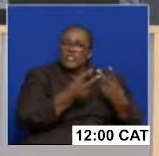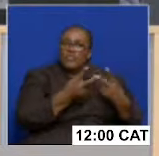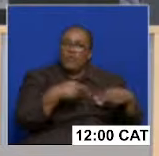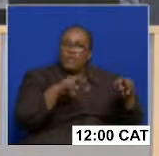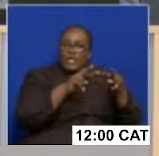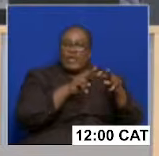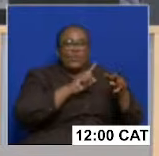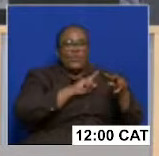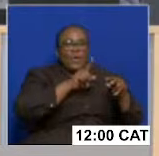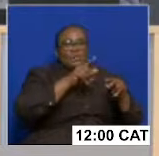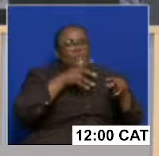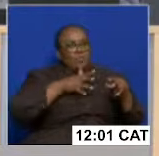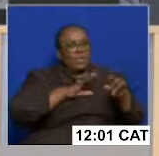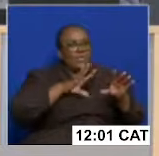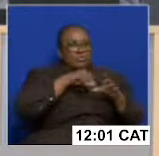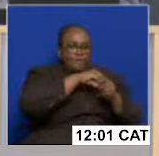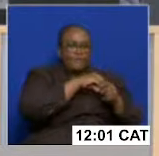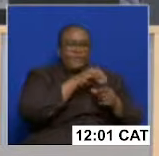that you were doing?